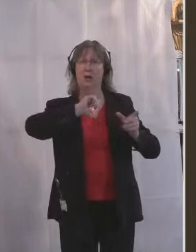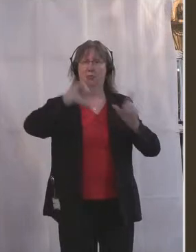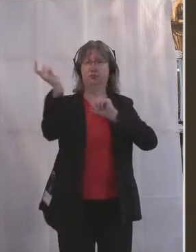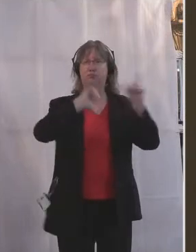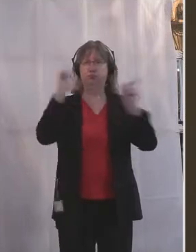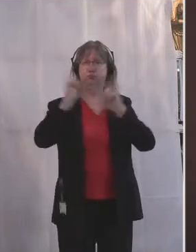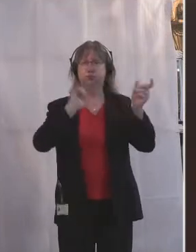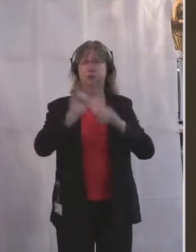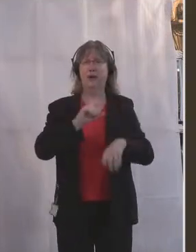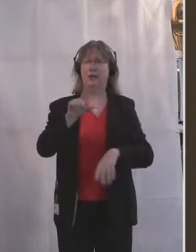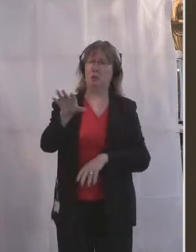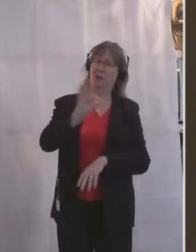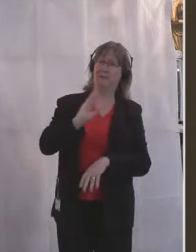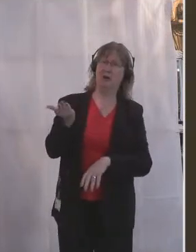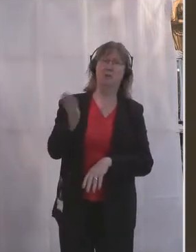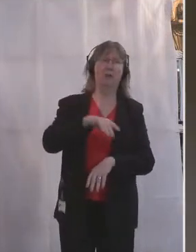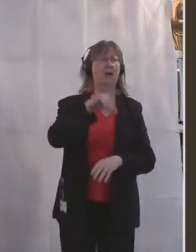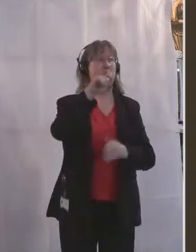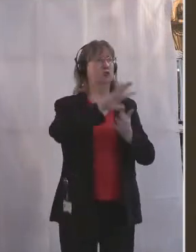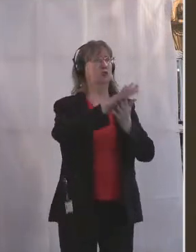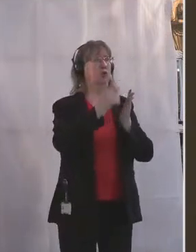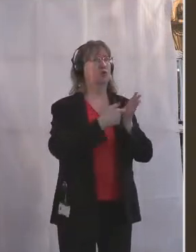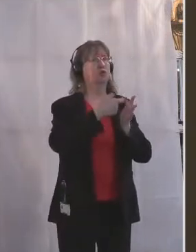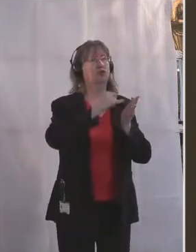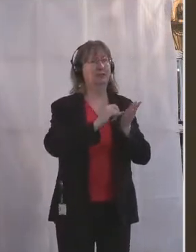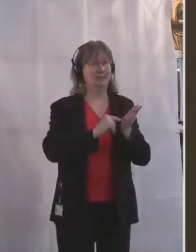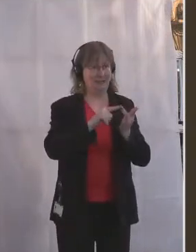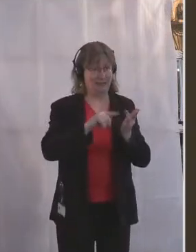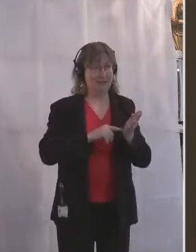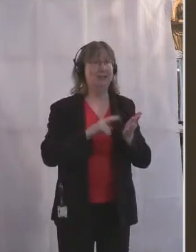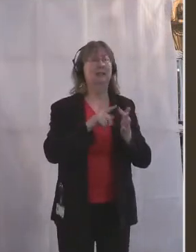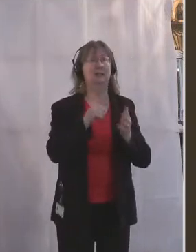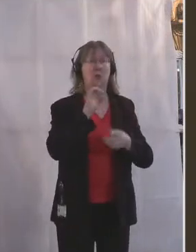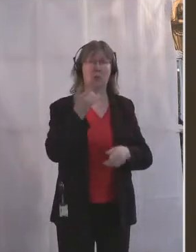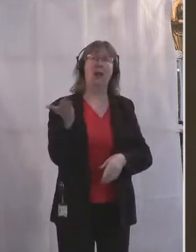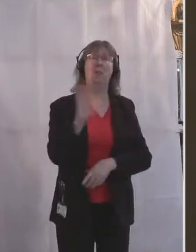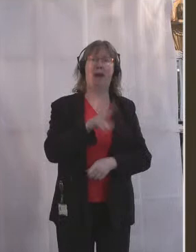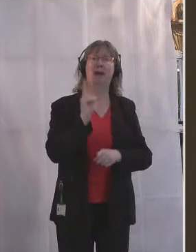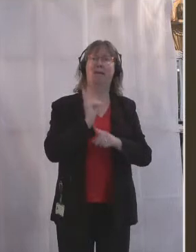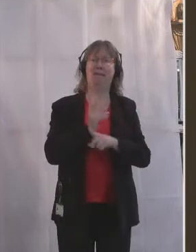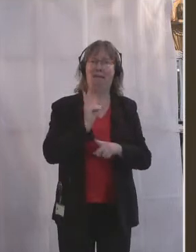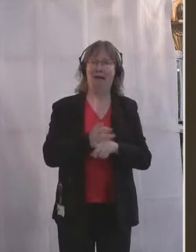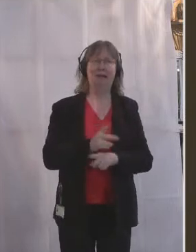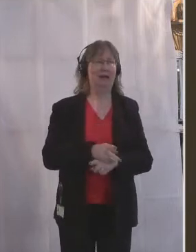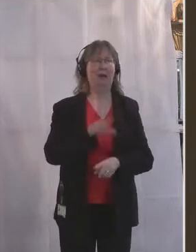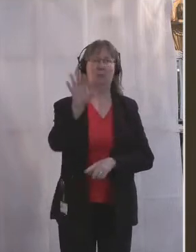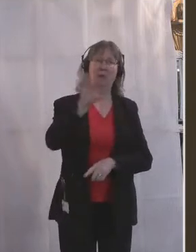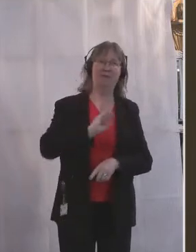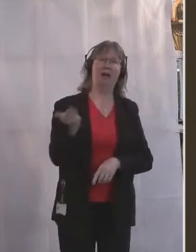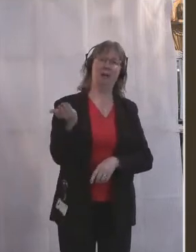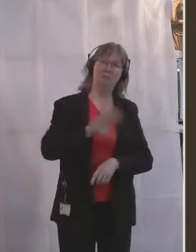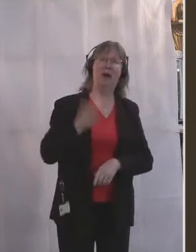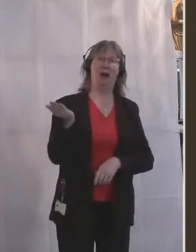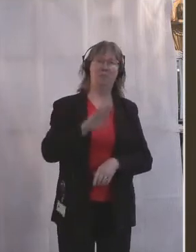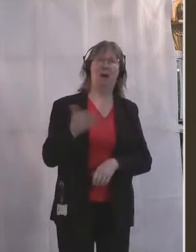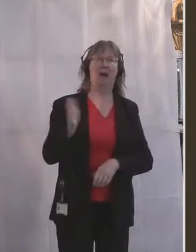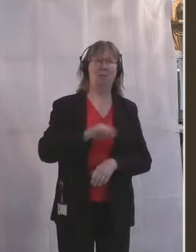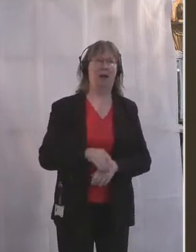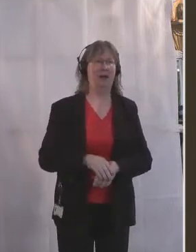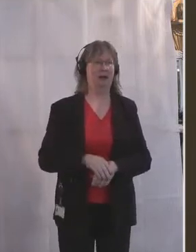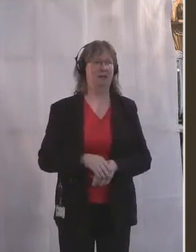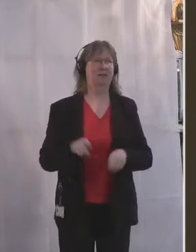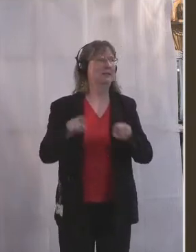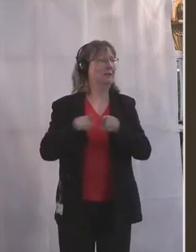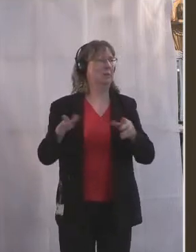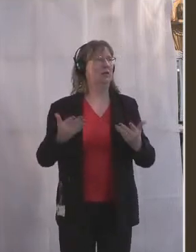keep inviting you back. So Christine, we're still inviting her back, and we will continue to invite her back to get involved in events like that.